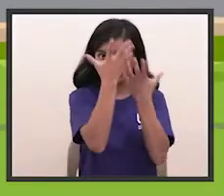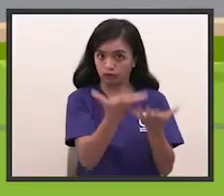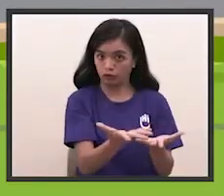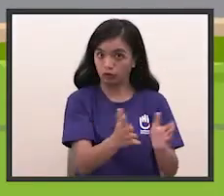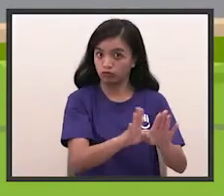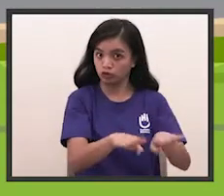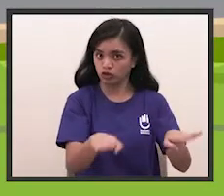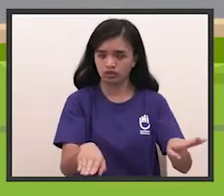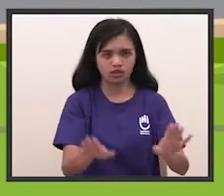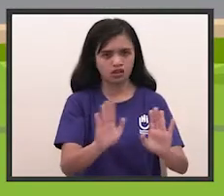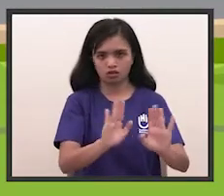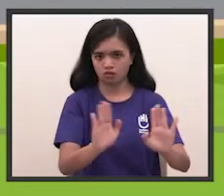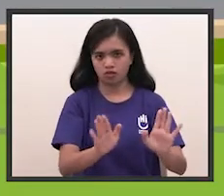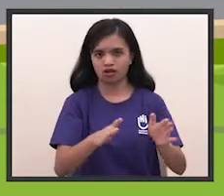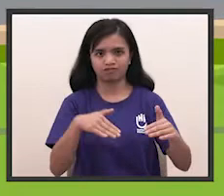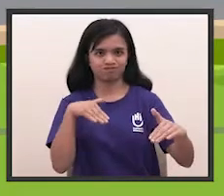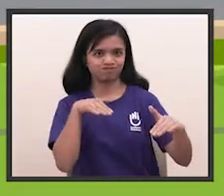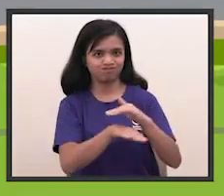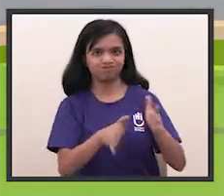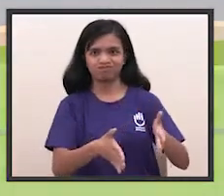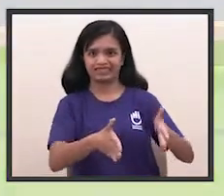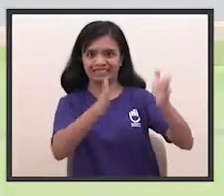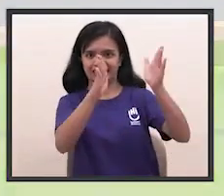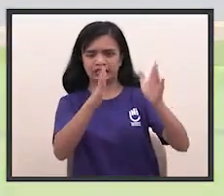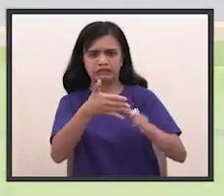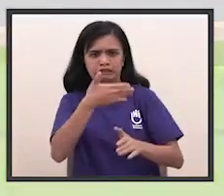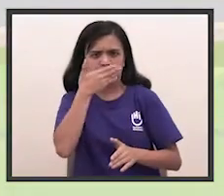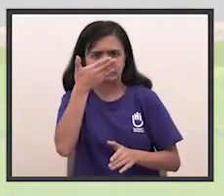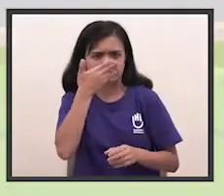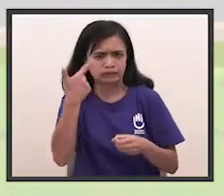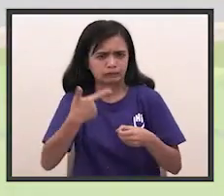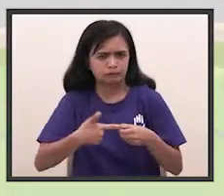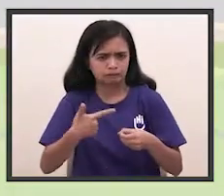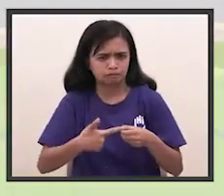Tell the children, do not enter a building if you